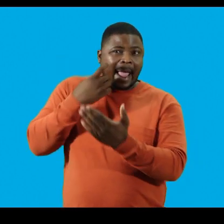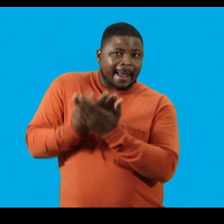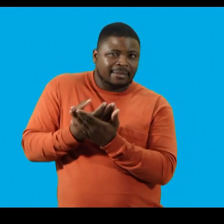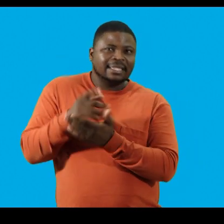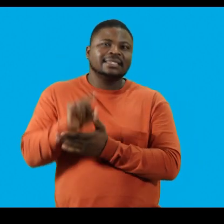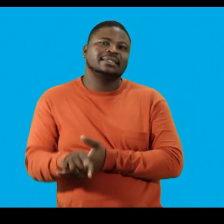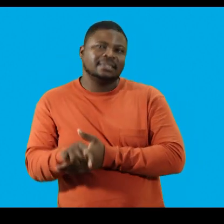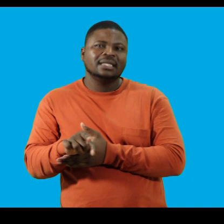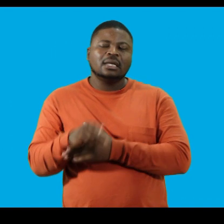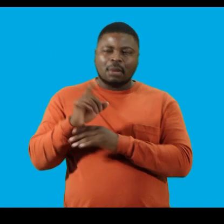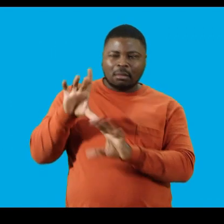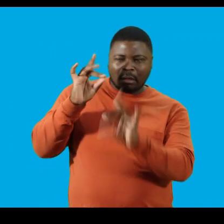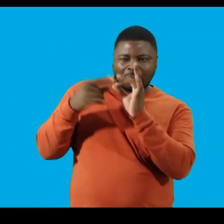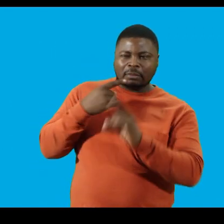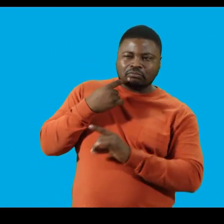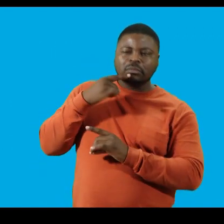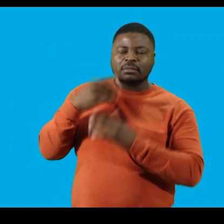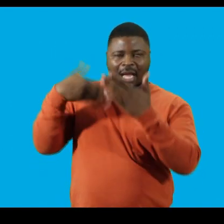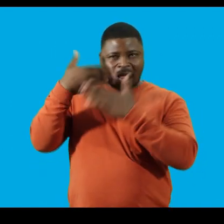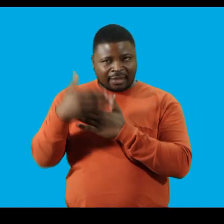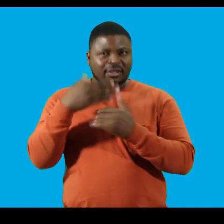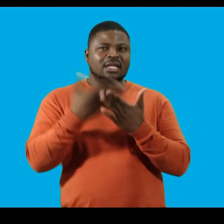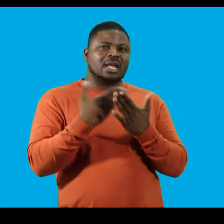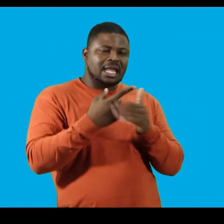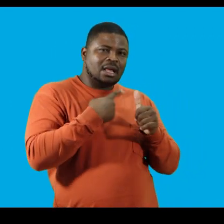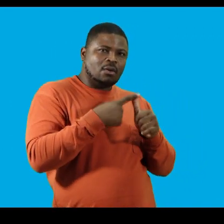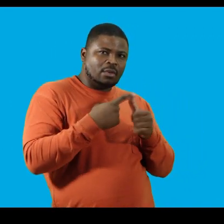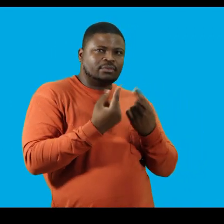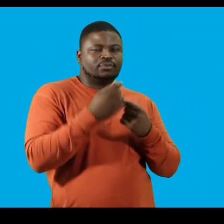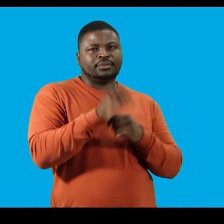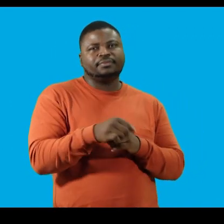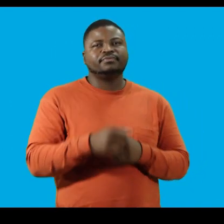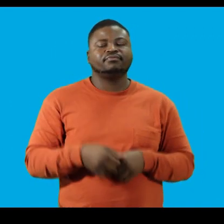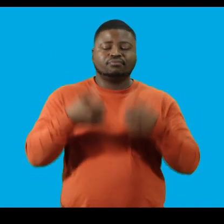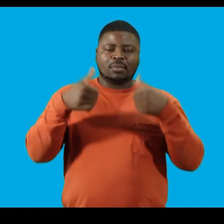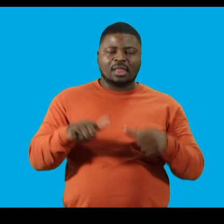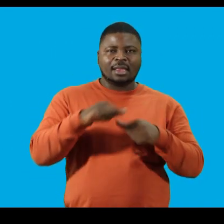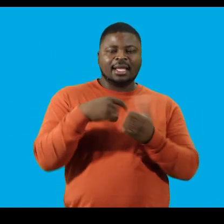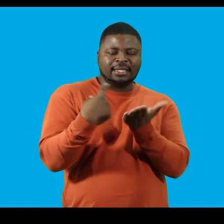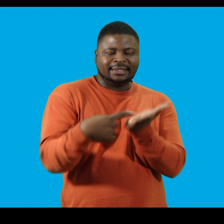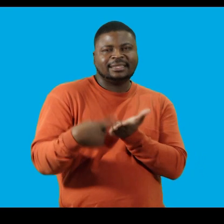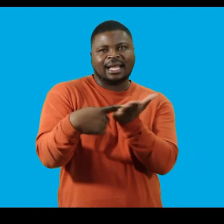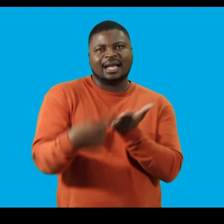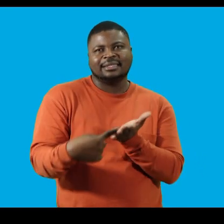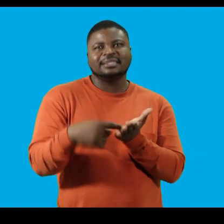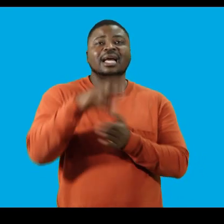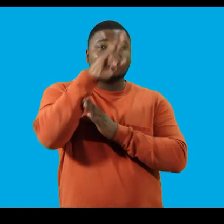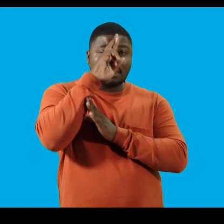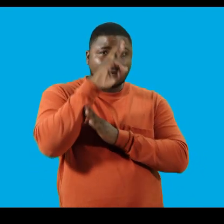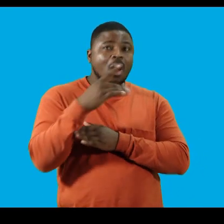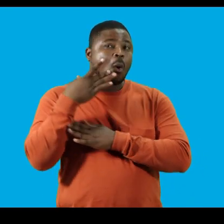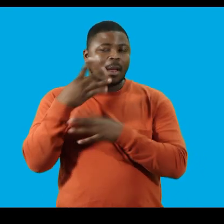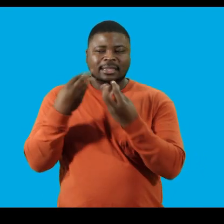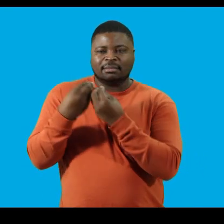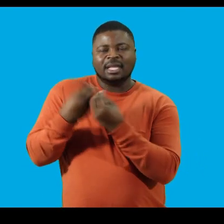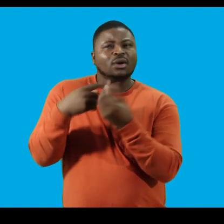describe is in words, determine is calculations. Then the next one, discuss. When you discuss